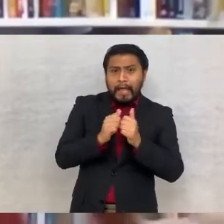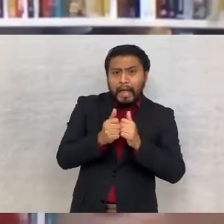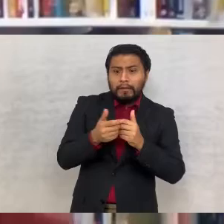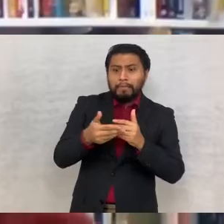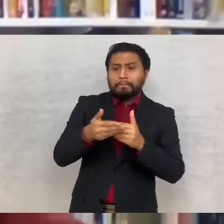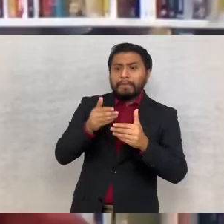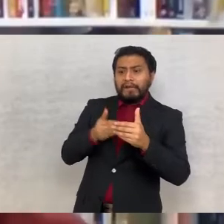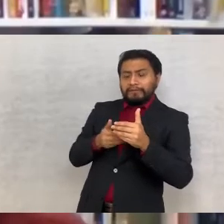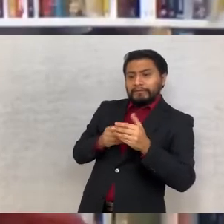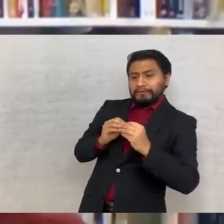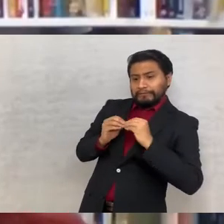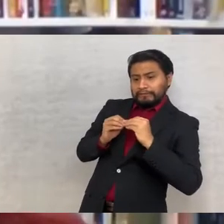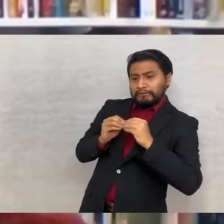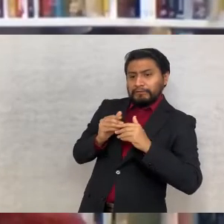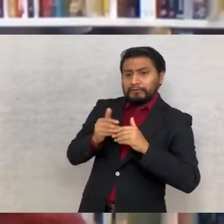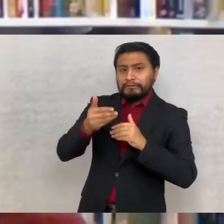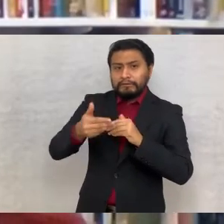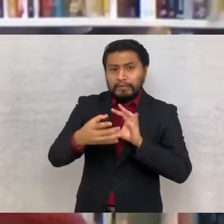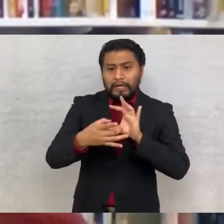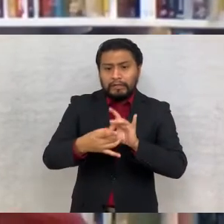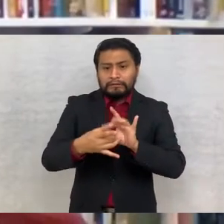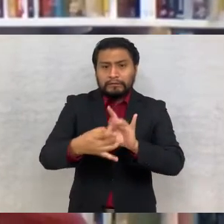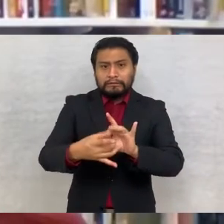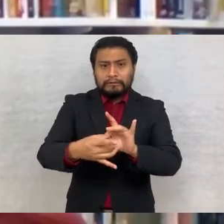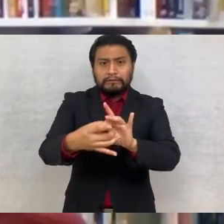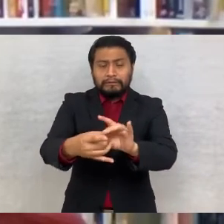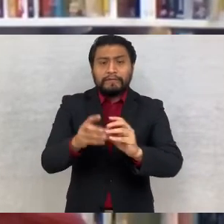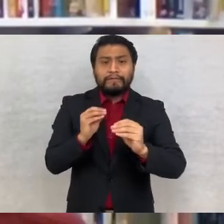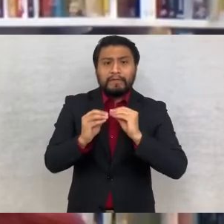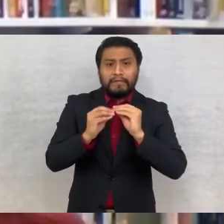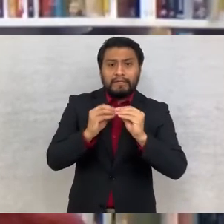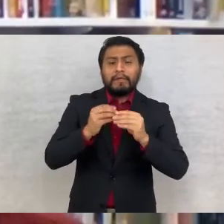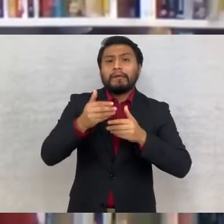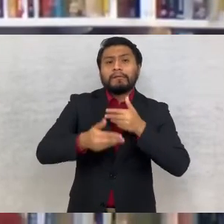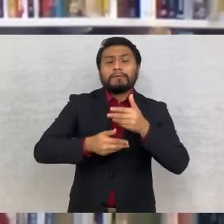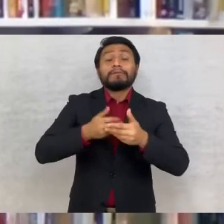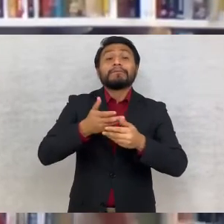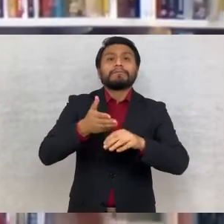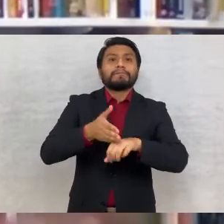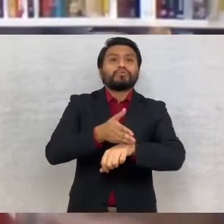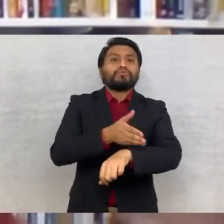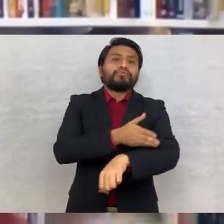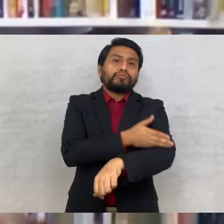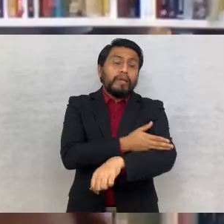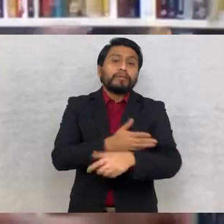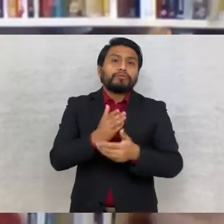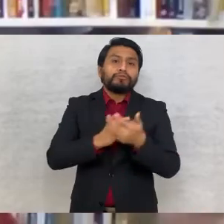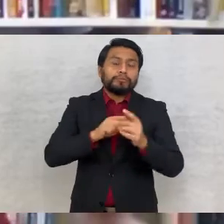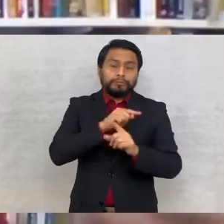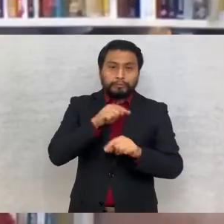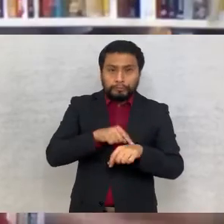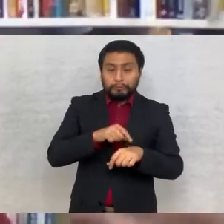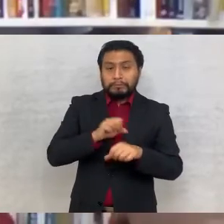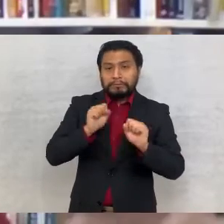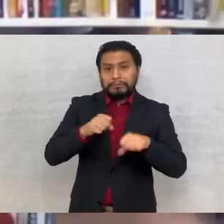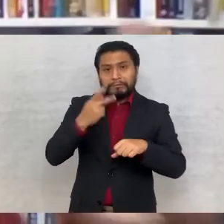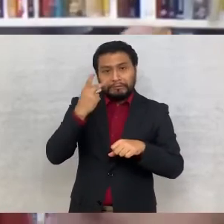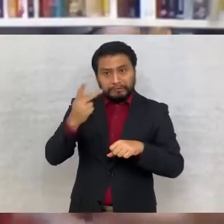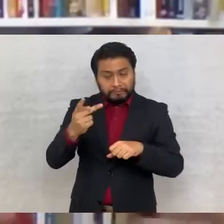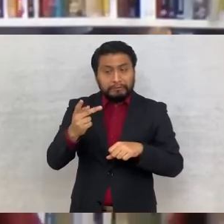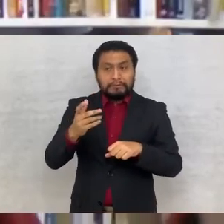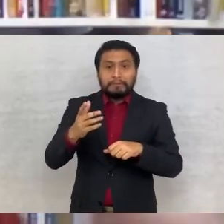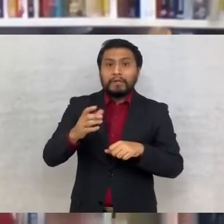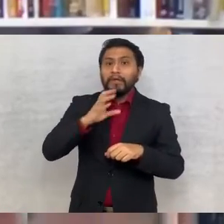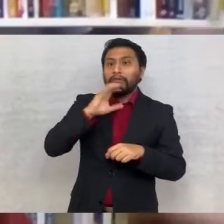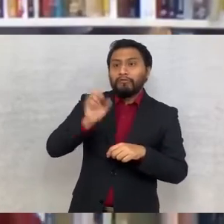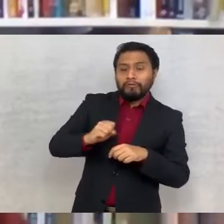one argument that contained a previous one, to think in similar terms about the superimposed layers that at some point also reveal the new